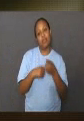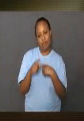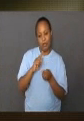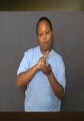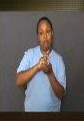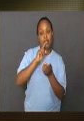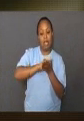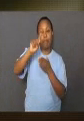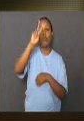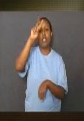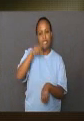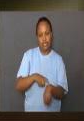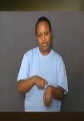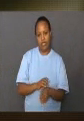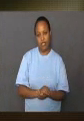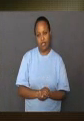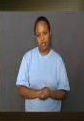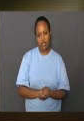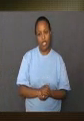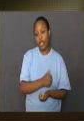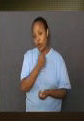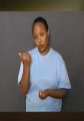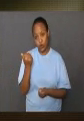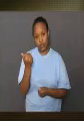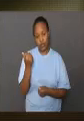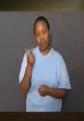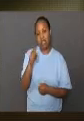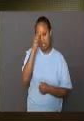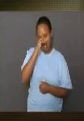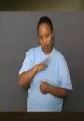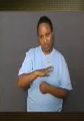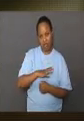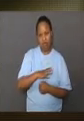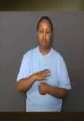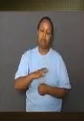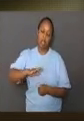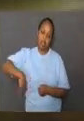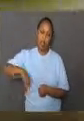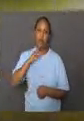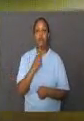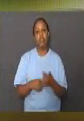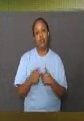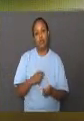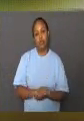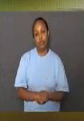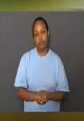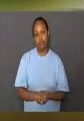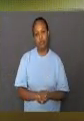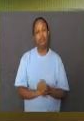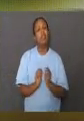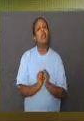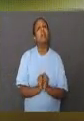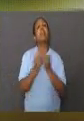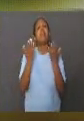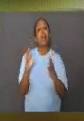of the week. For the rest of the week, the person works late. How can